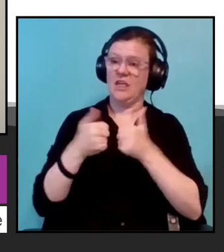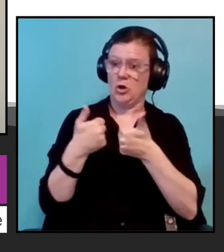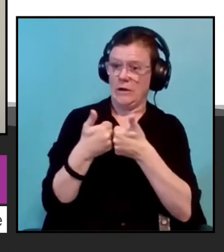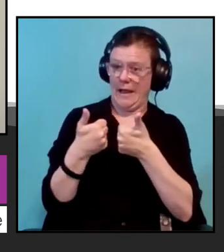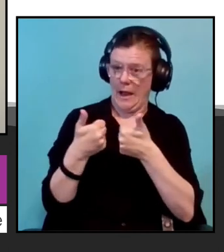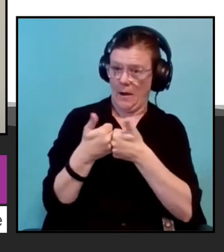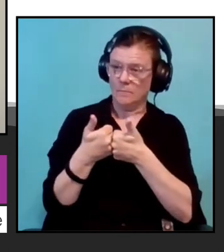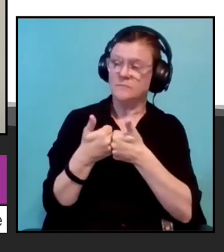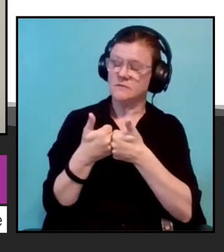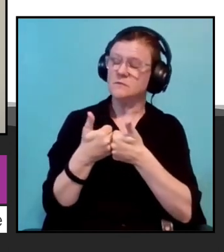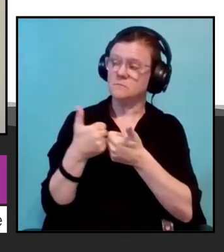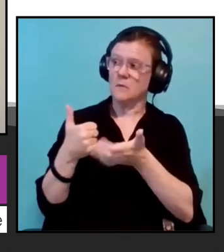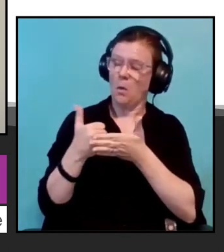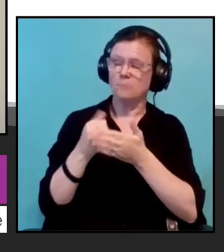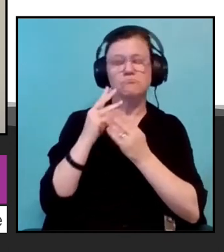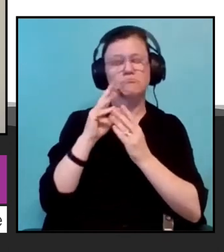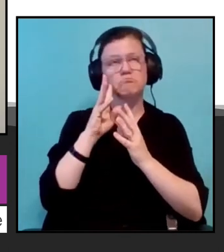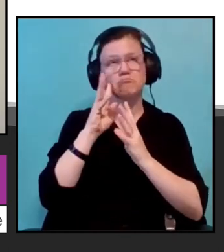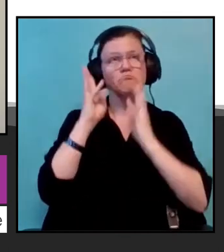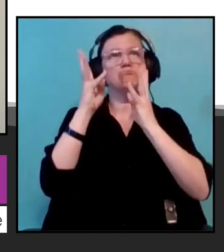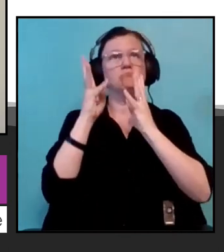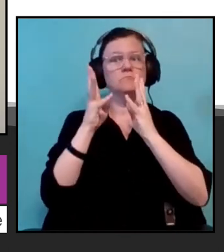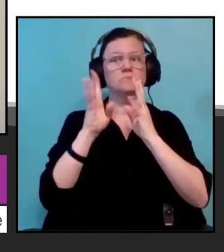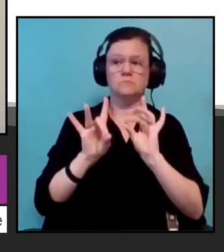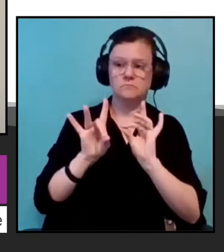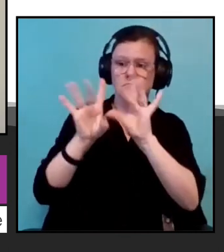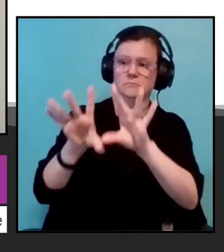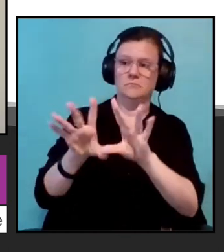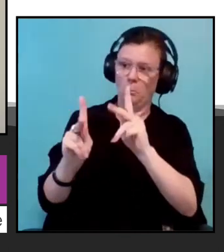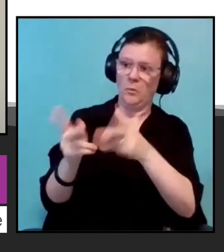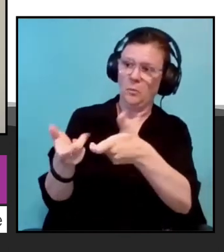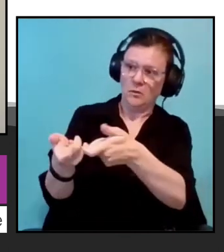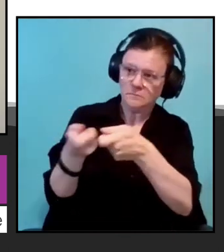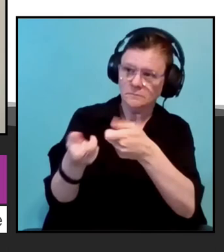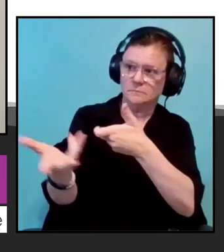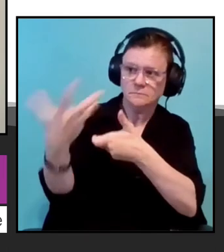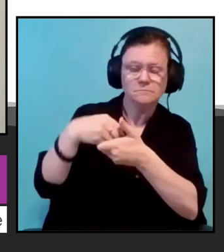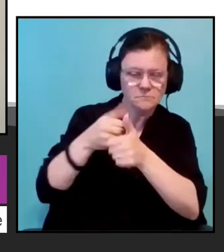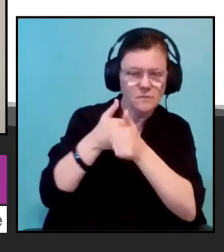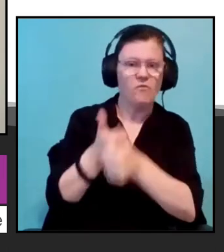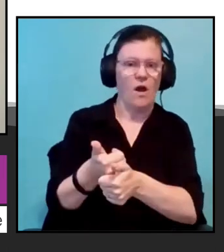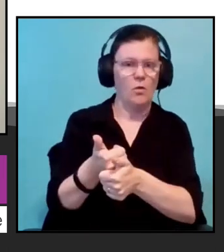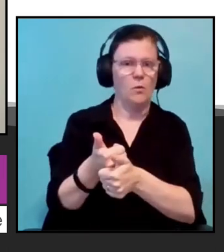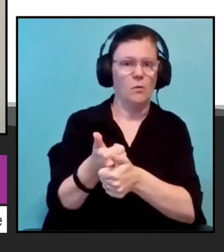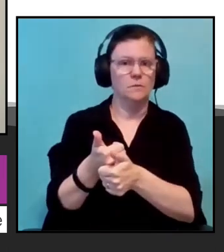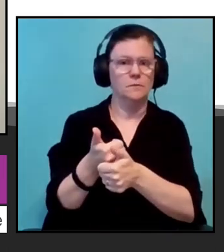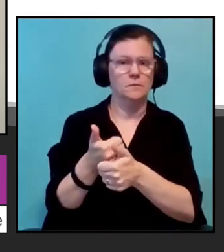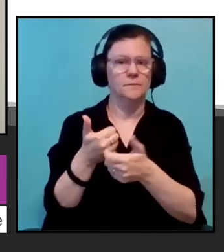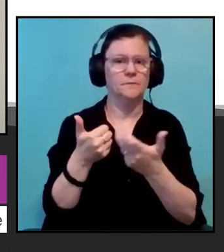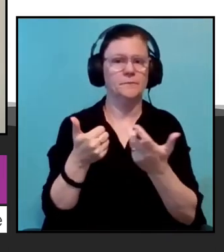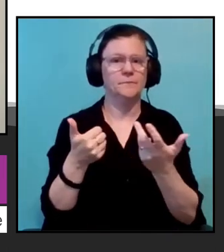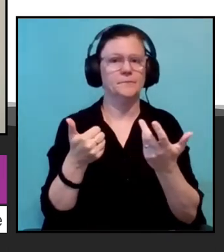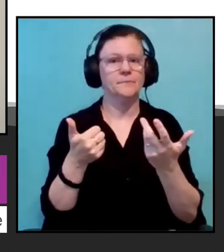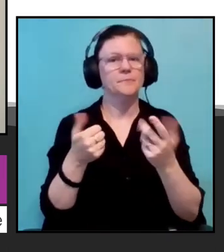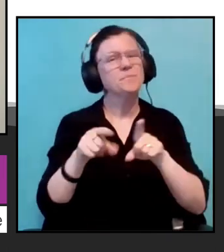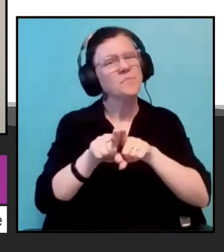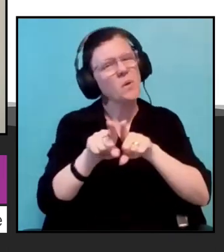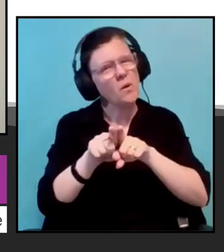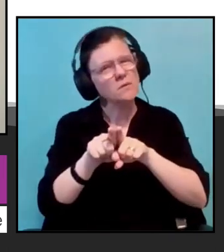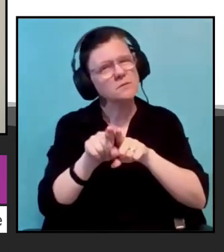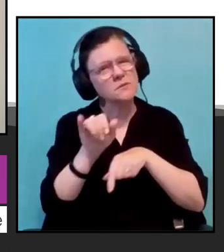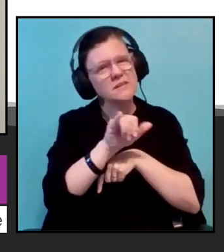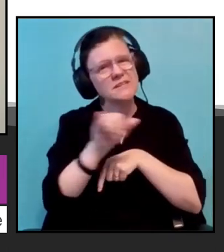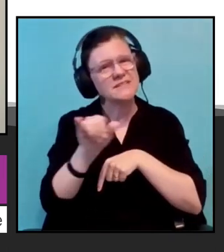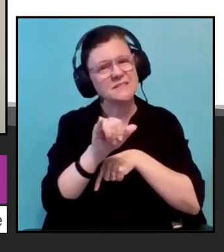the prompts for participants to follow. But it's also very similar to